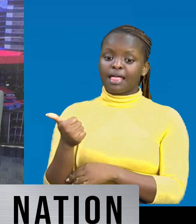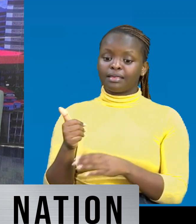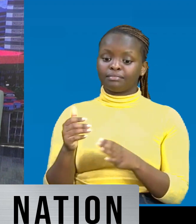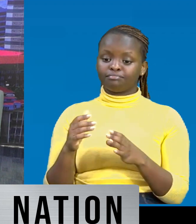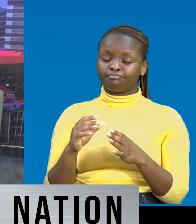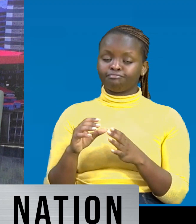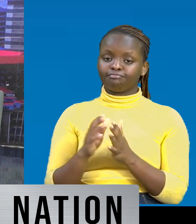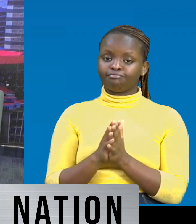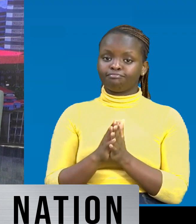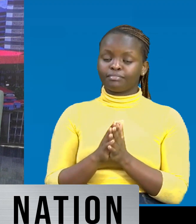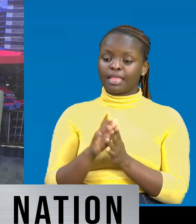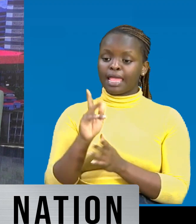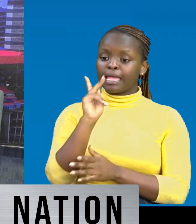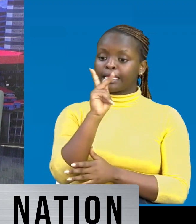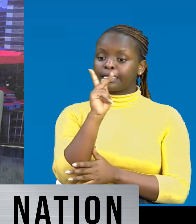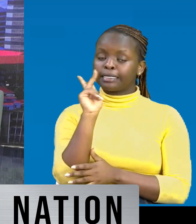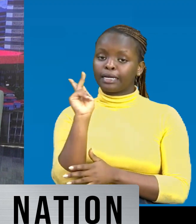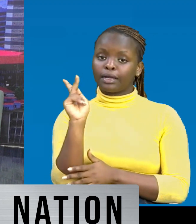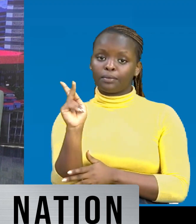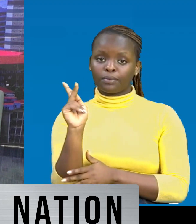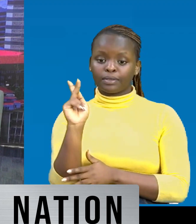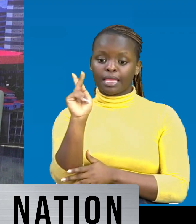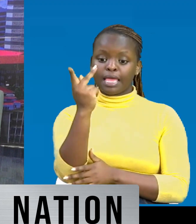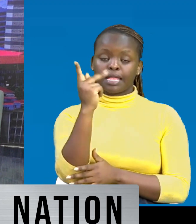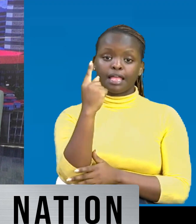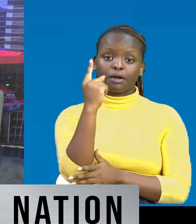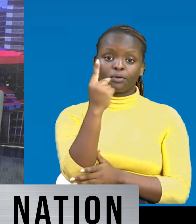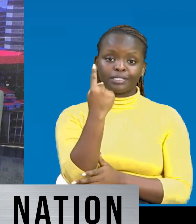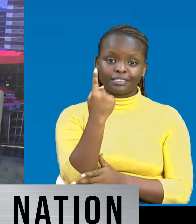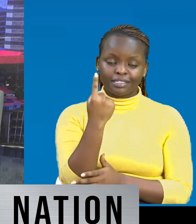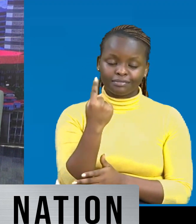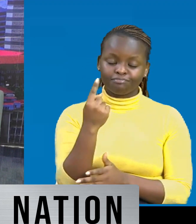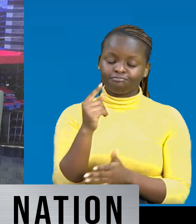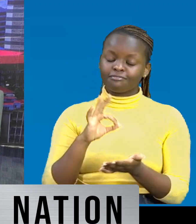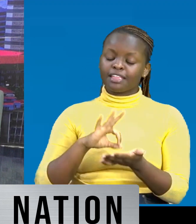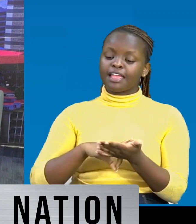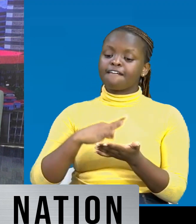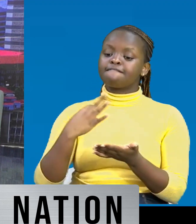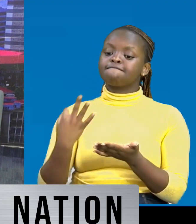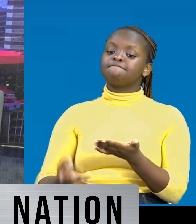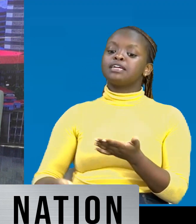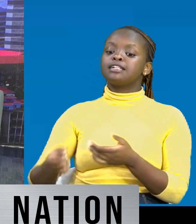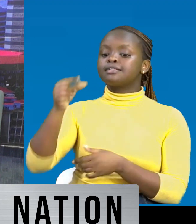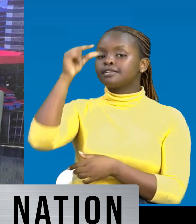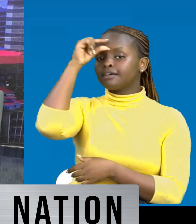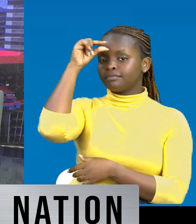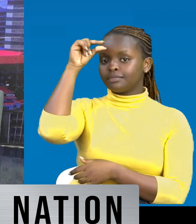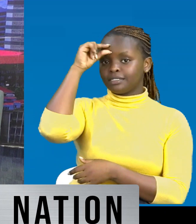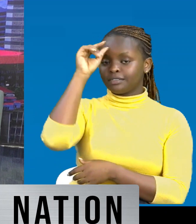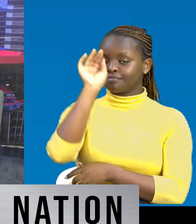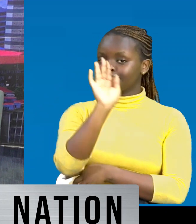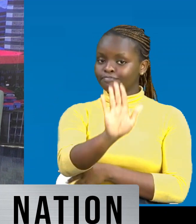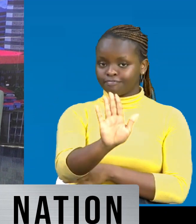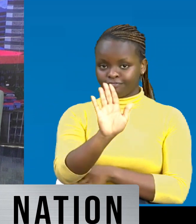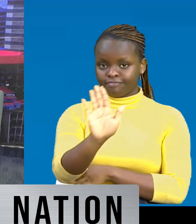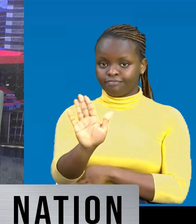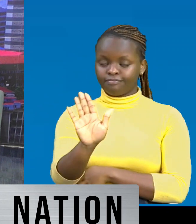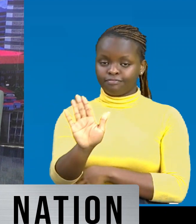formations, Kenya Kwanza members of parliament, you are going to fail your country, your government. You call it your government.